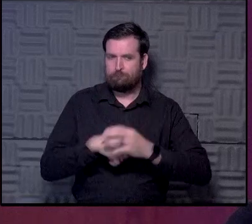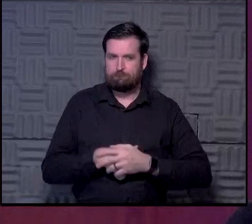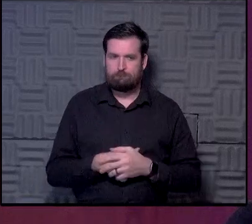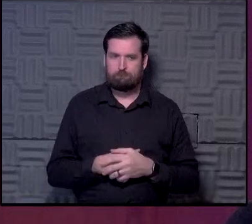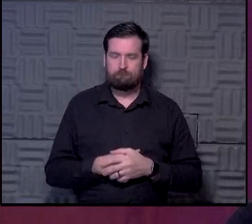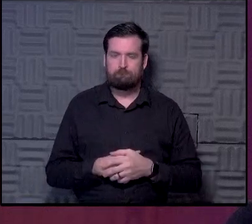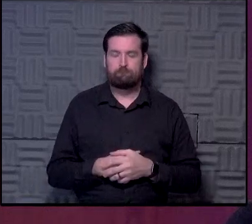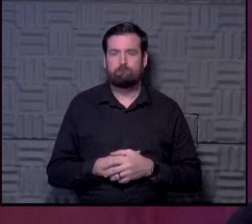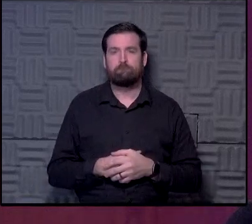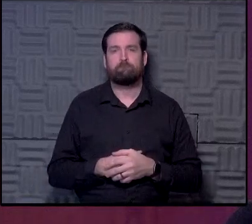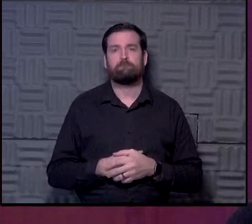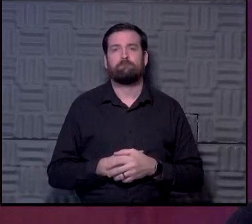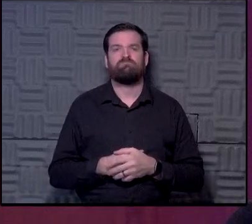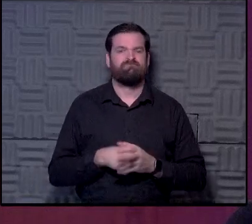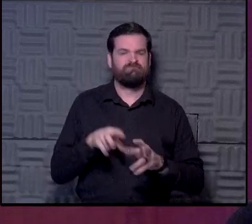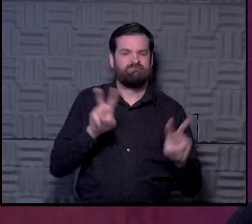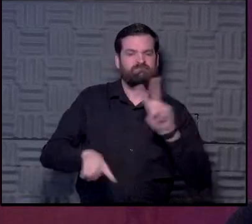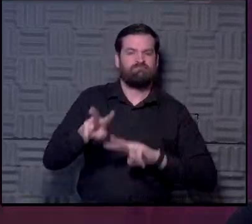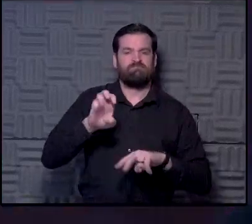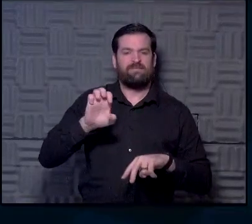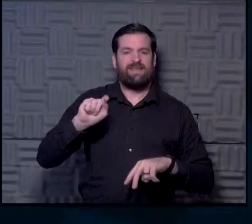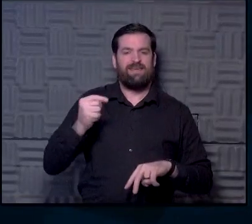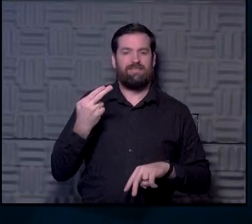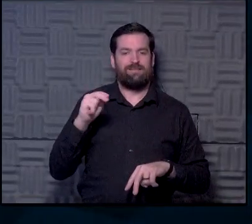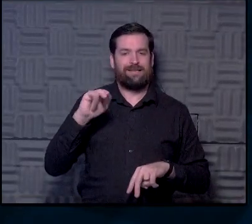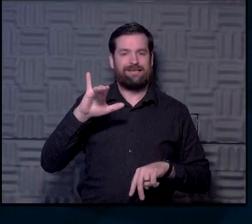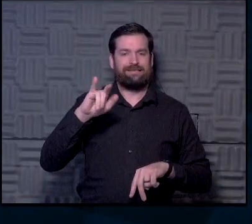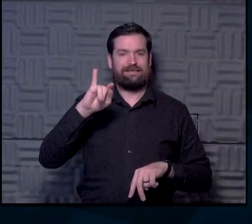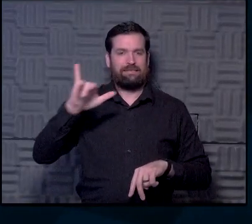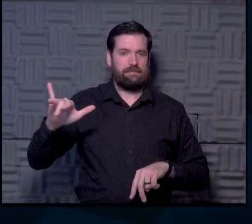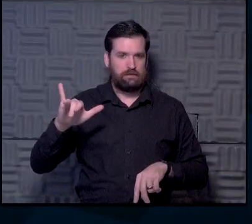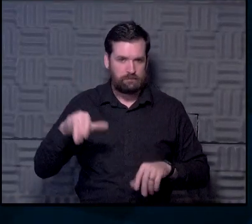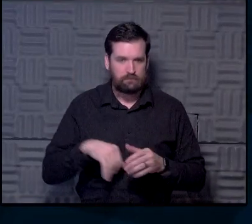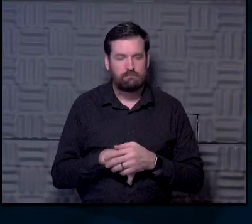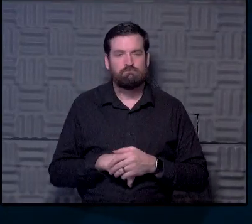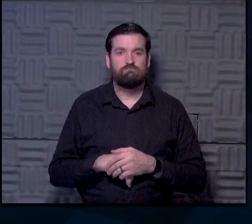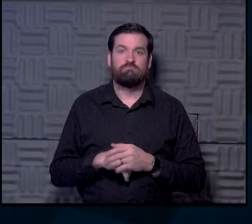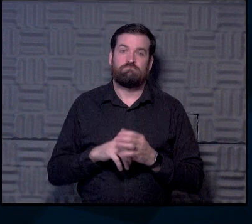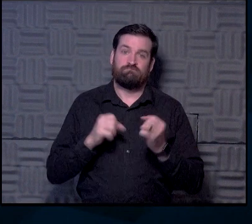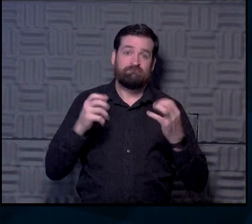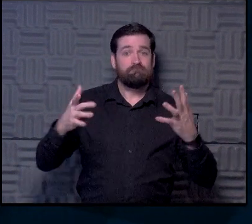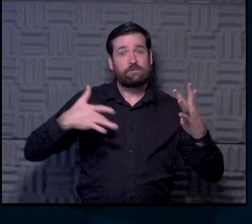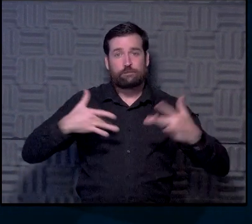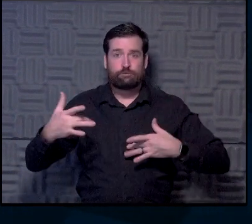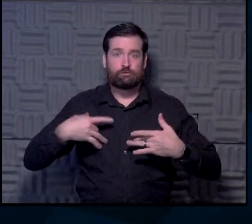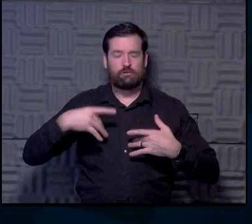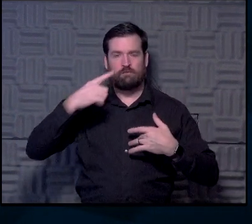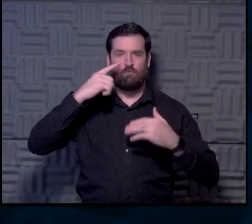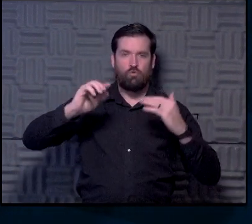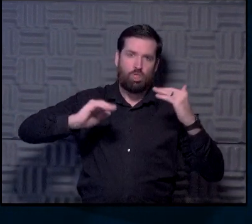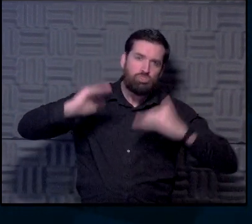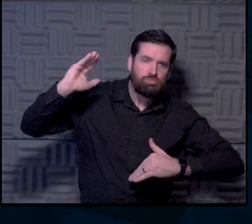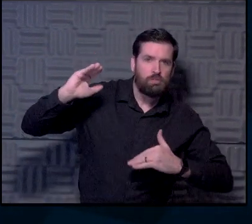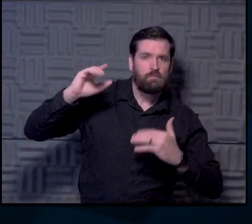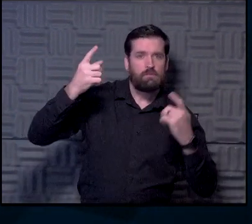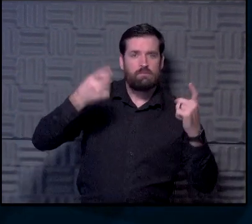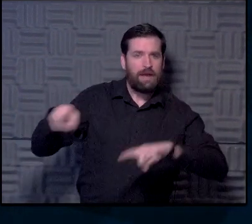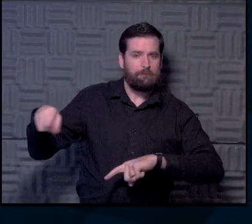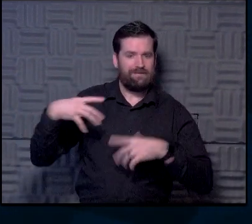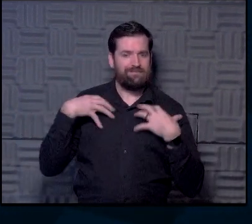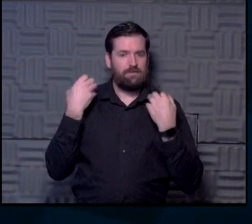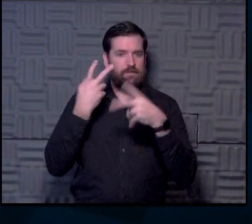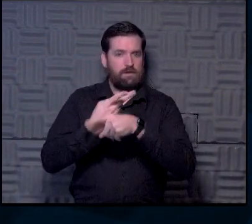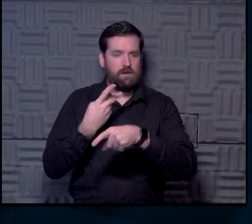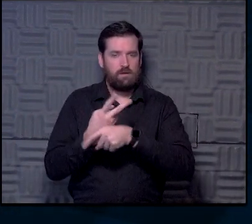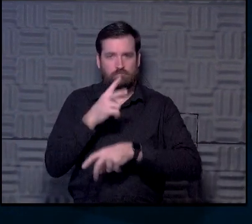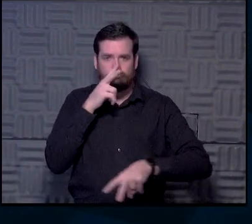putting together is looking just at ethnicity, and just with a lot of the concerns about disparity that occurs in healthcare,